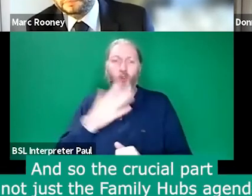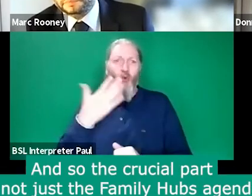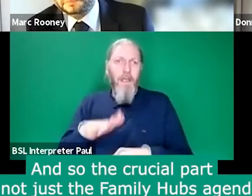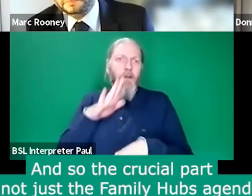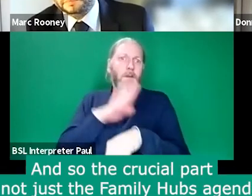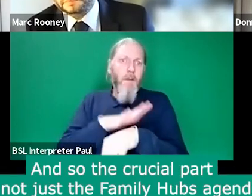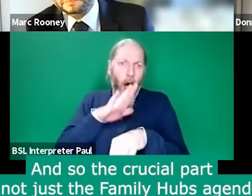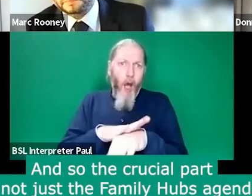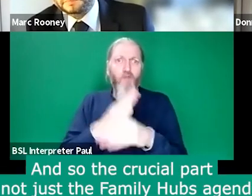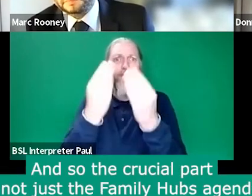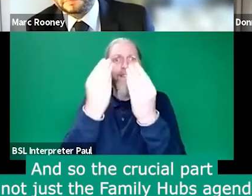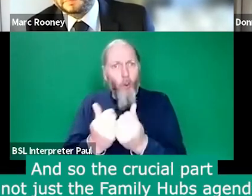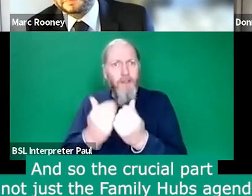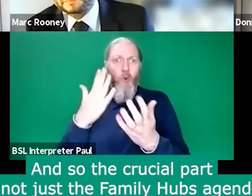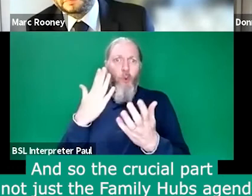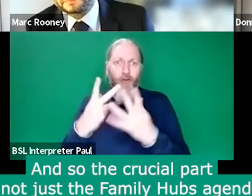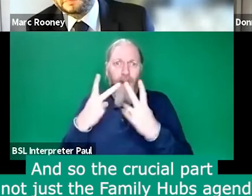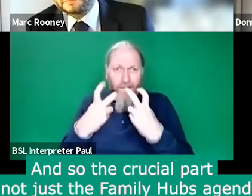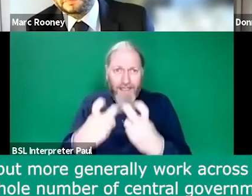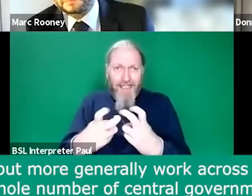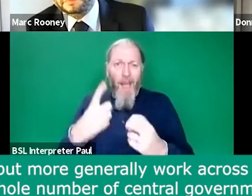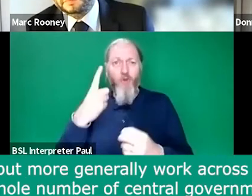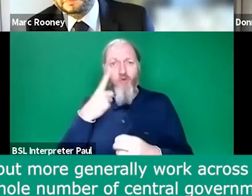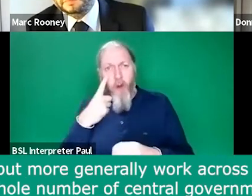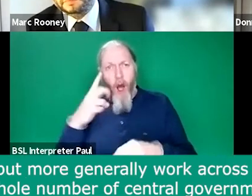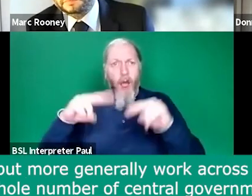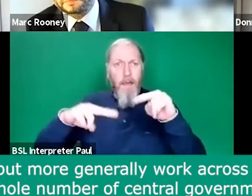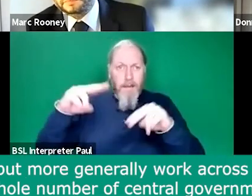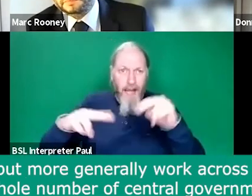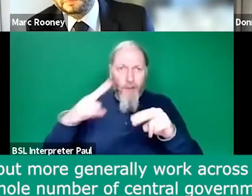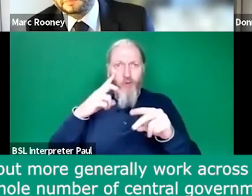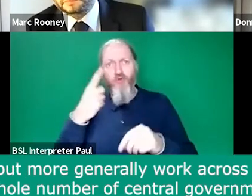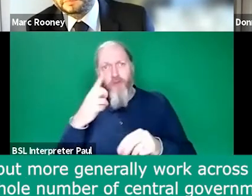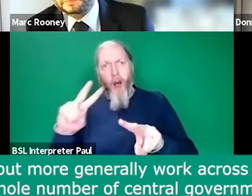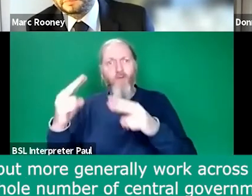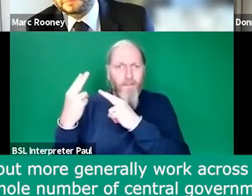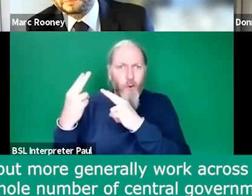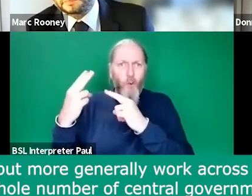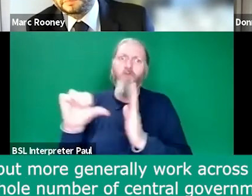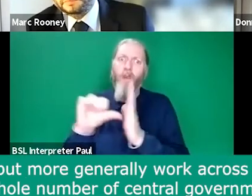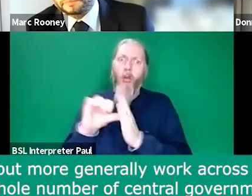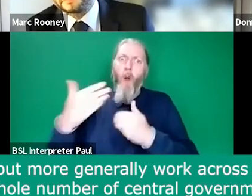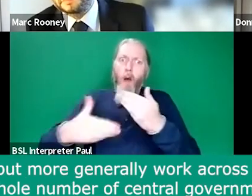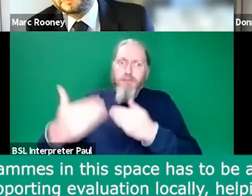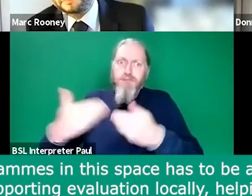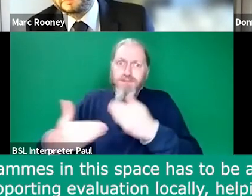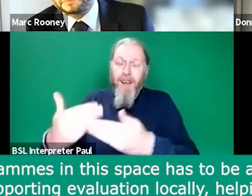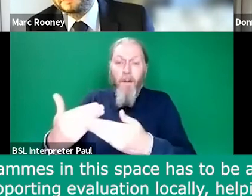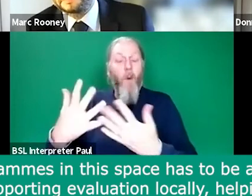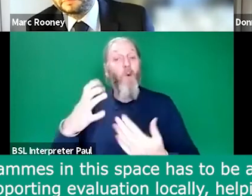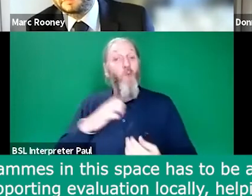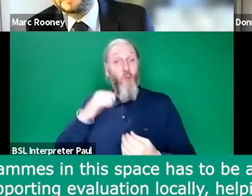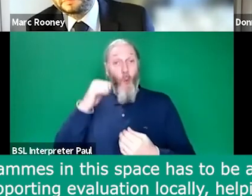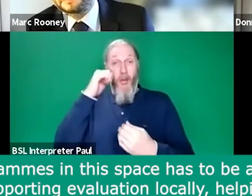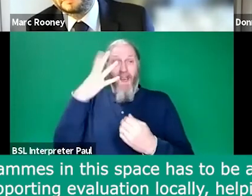a crucial part of not just the family hubs agenda, but more generally work across a whole number of central government programmes in